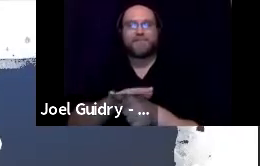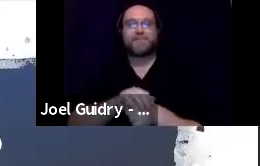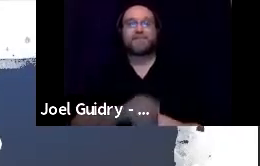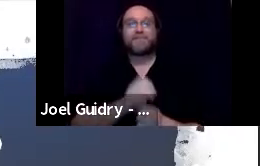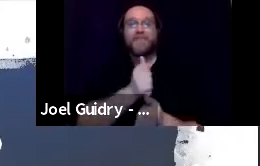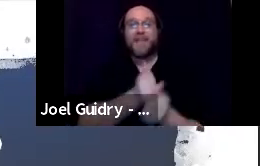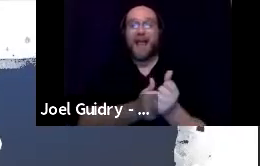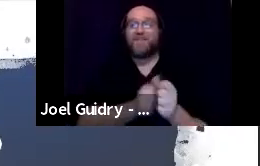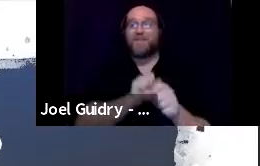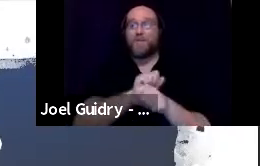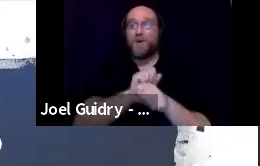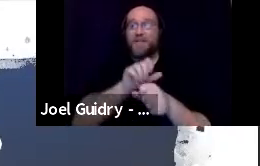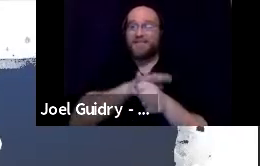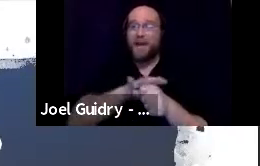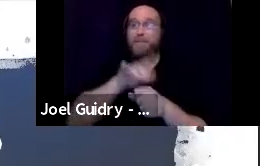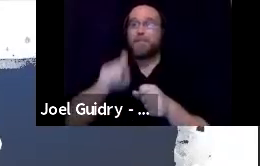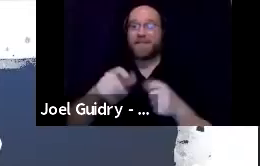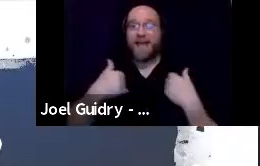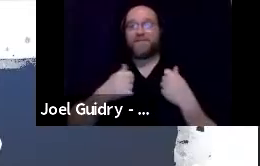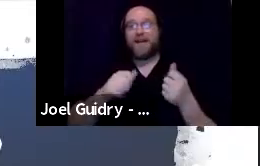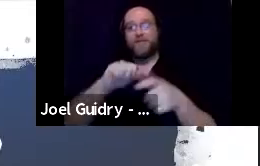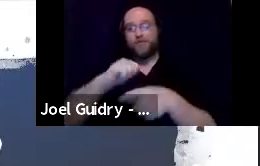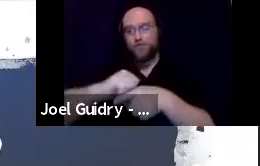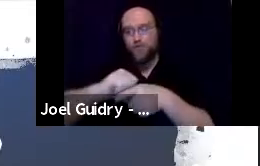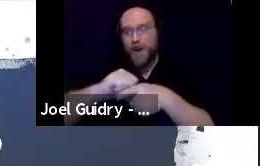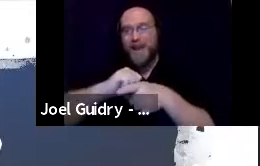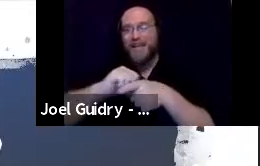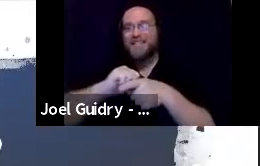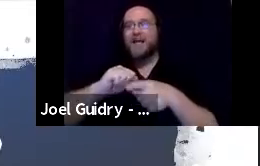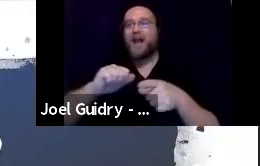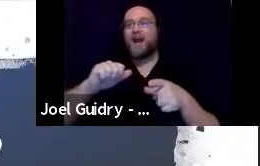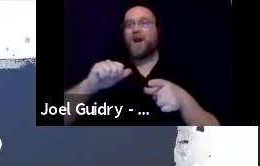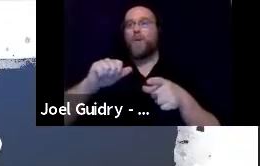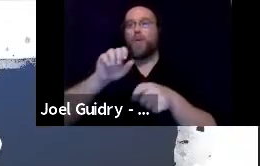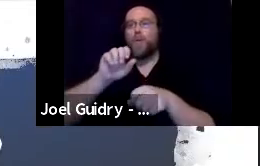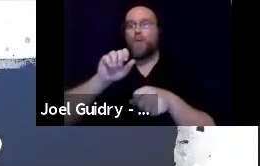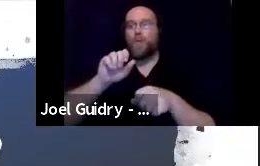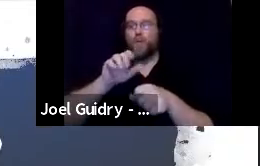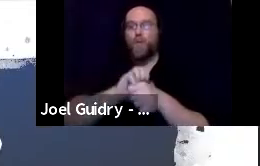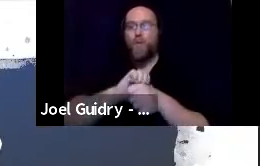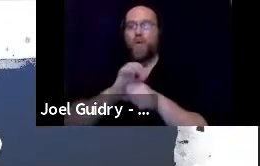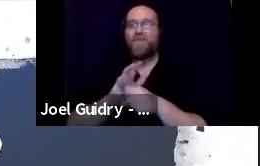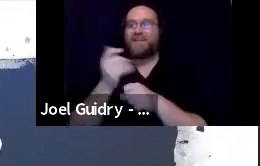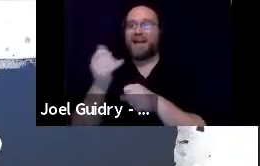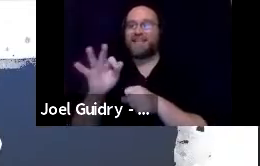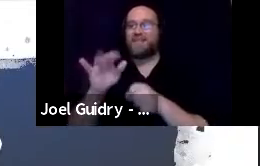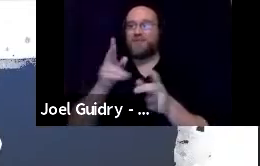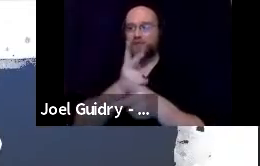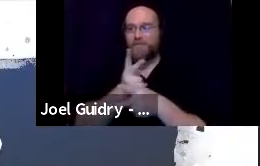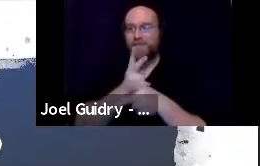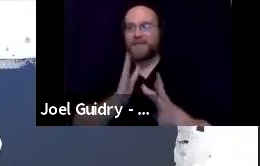COVID-19 supervisor, and all employees must know who that person is and how to contact them.